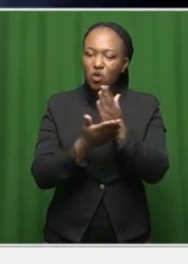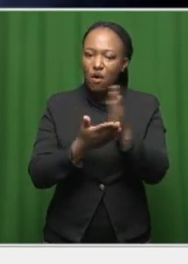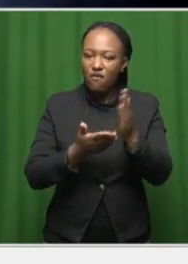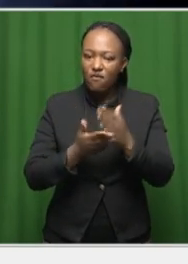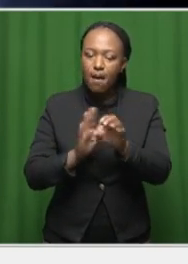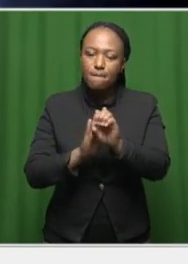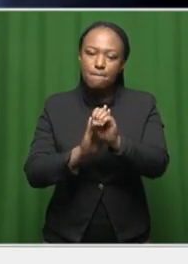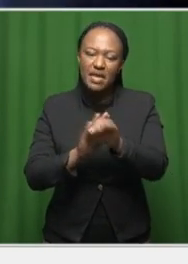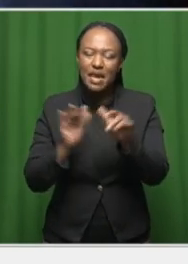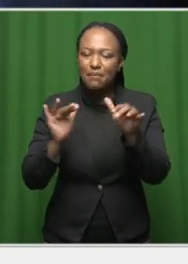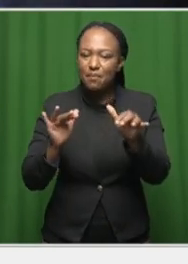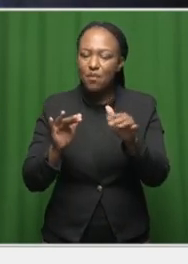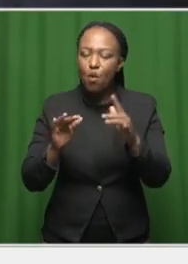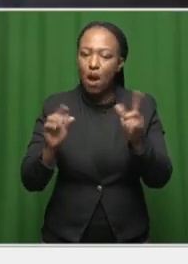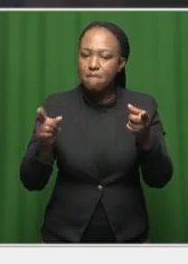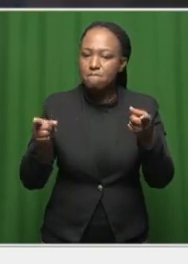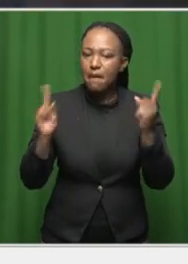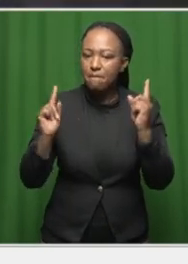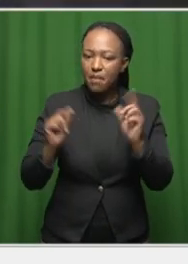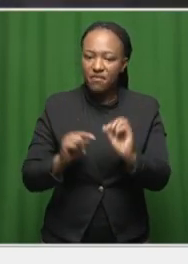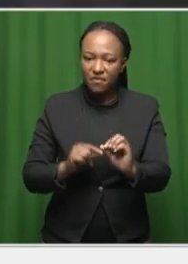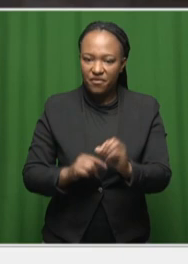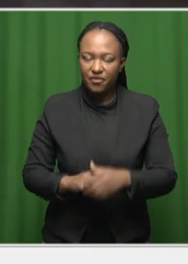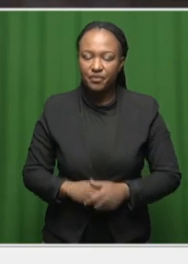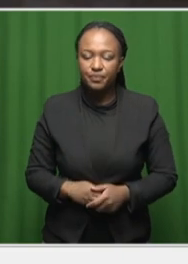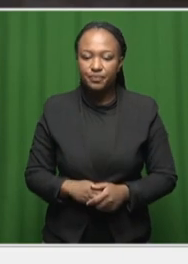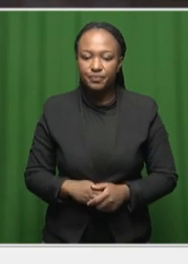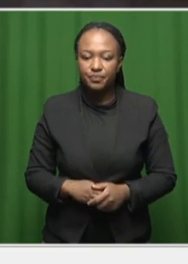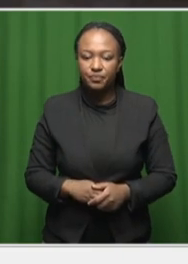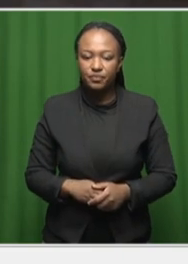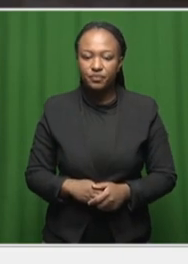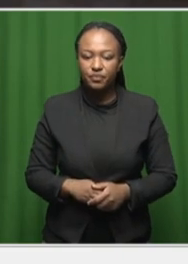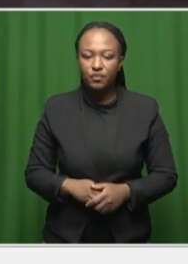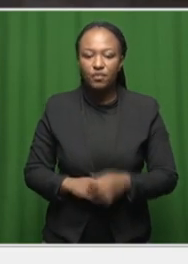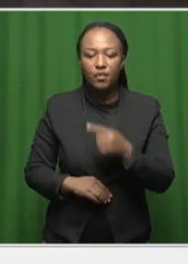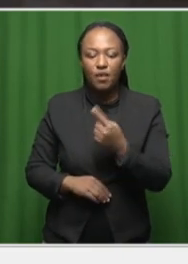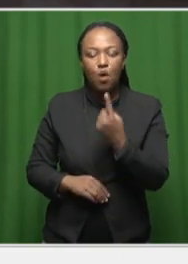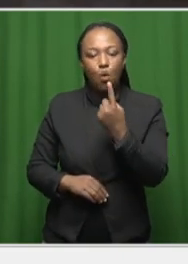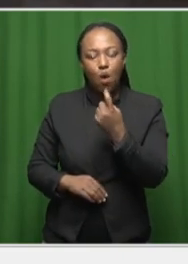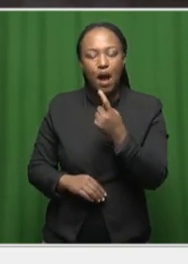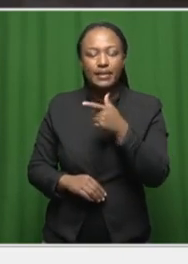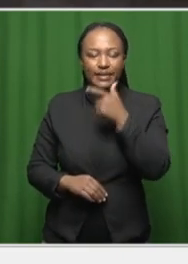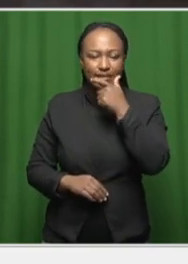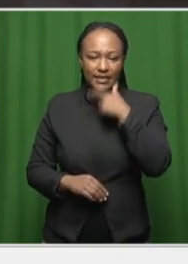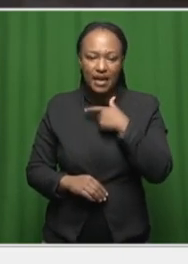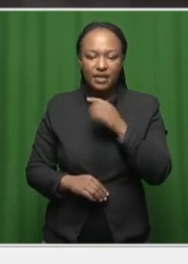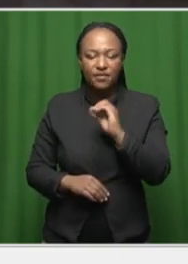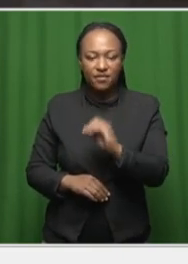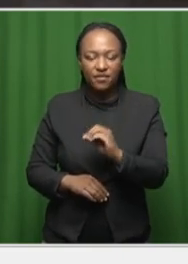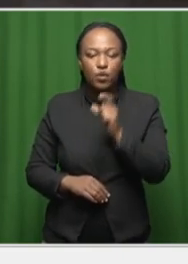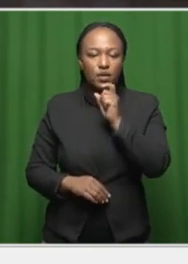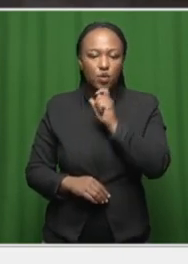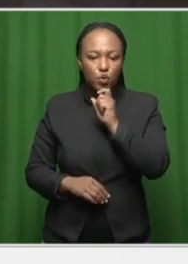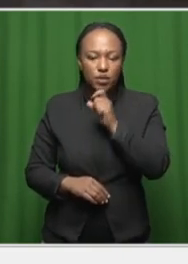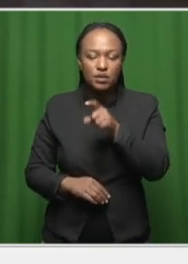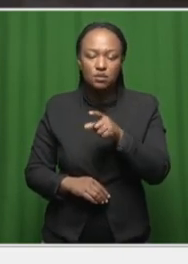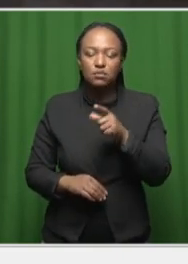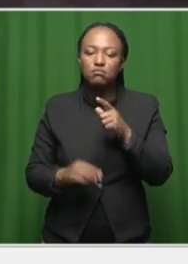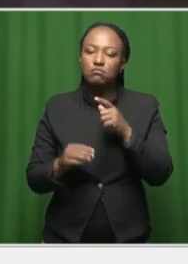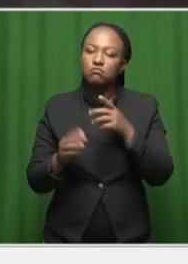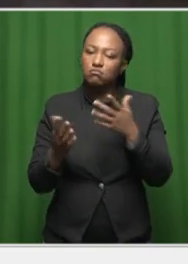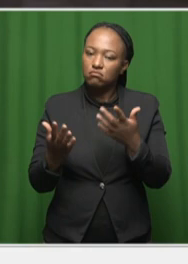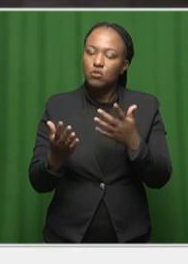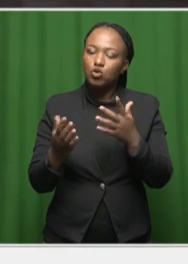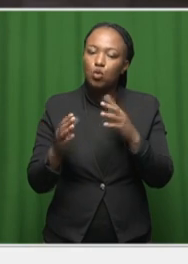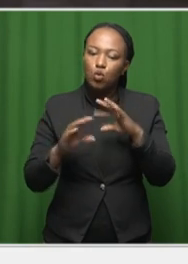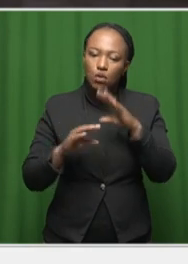media practitioners in jeopardy. This is one of those things that are really sad, but we can use to actually shout that we